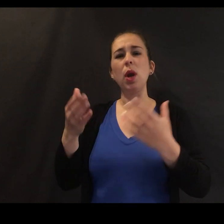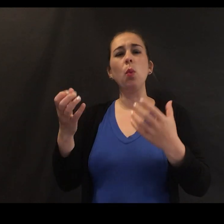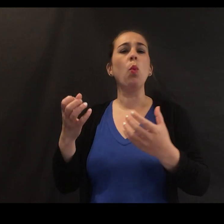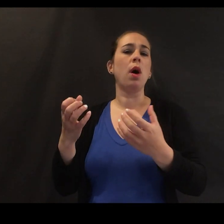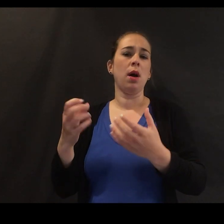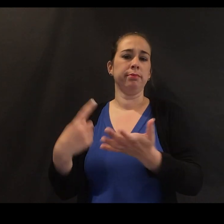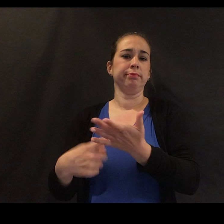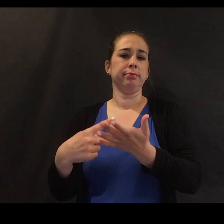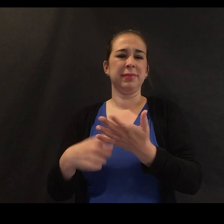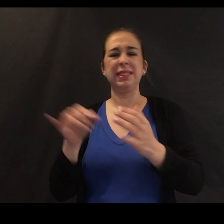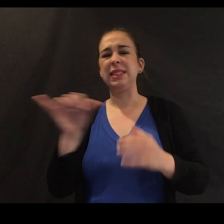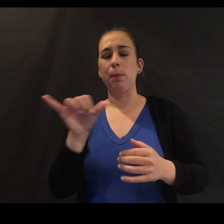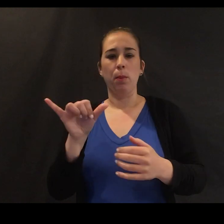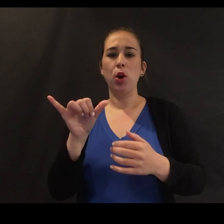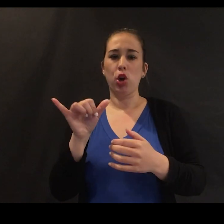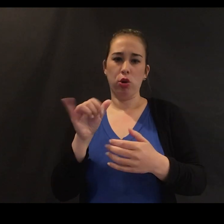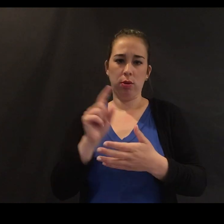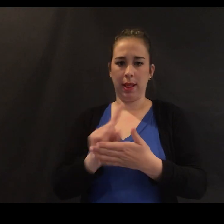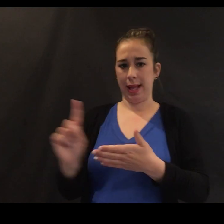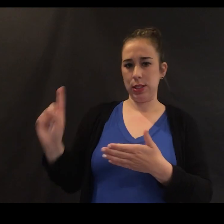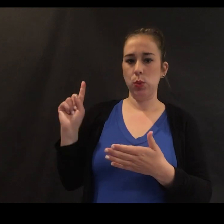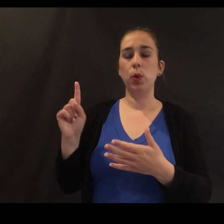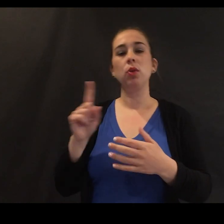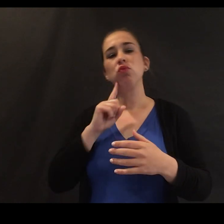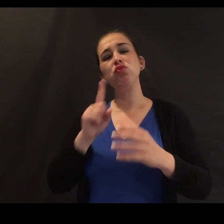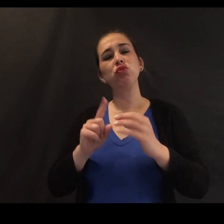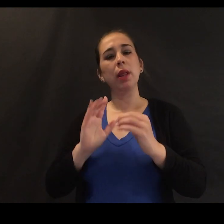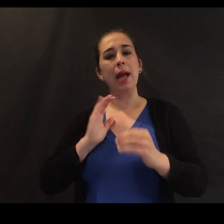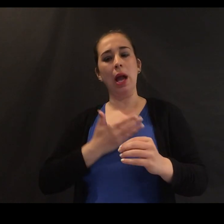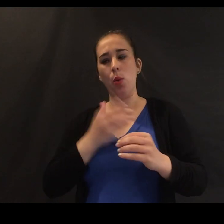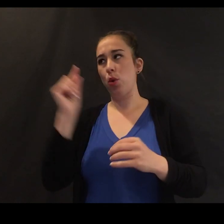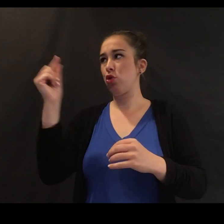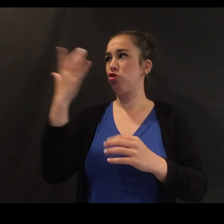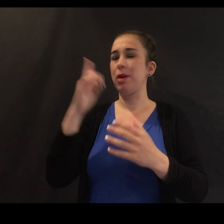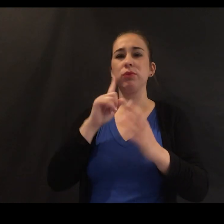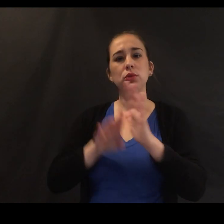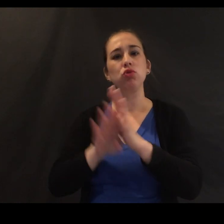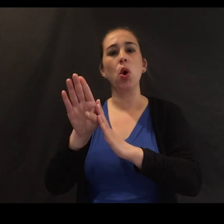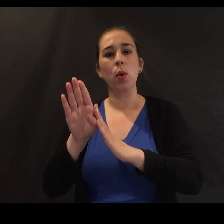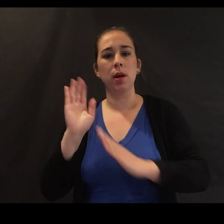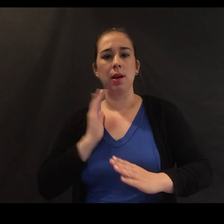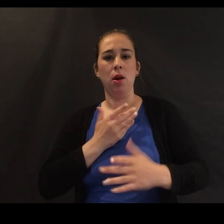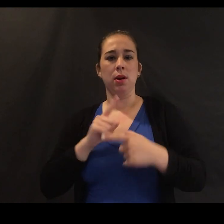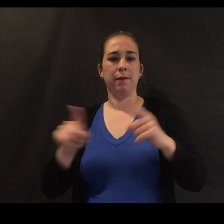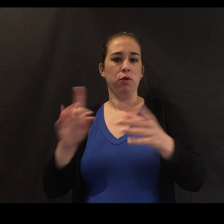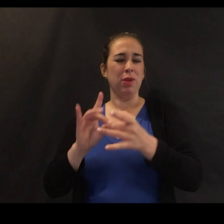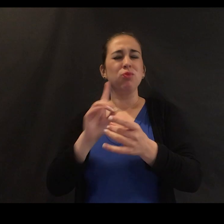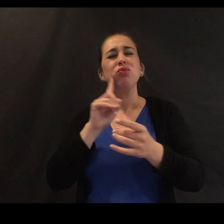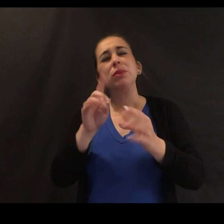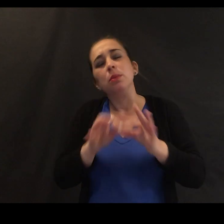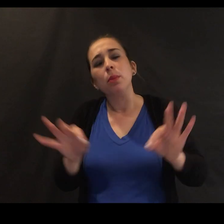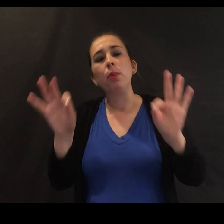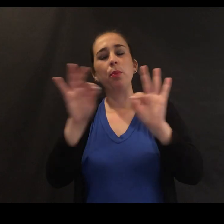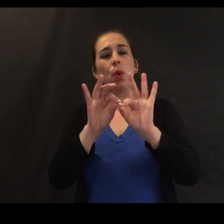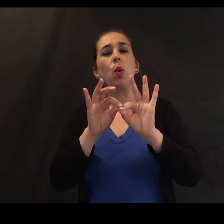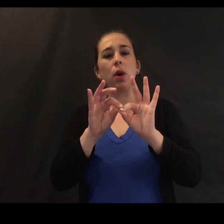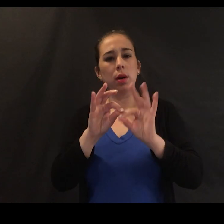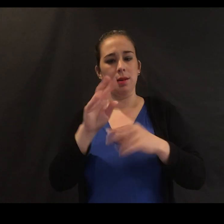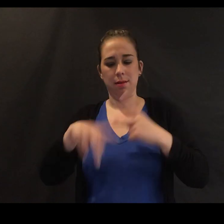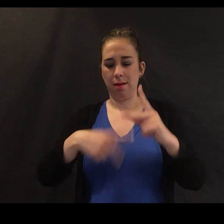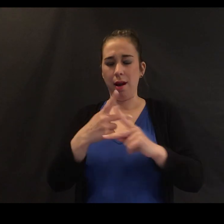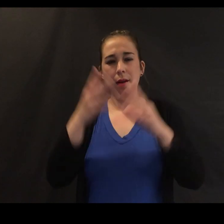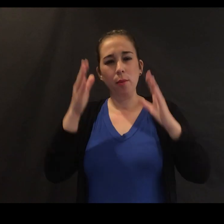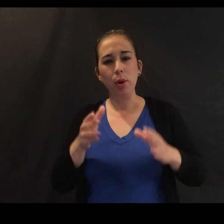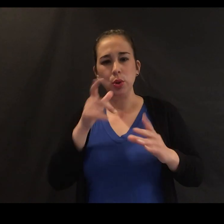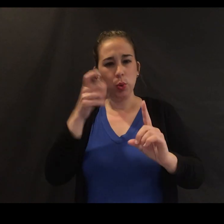that we talked about last weekend, growing in grace in the relationships of our life. It's extremely important, the kind of person that you